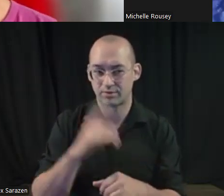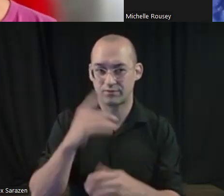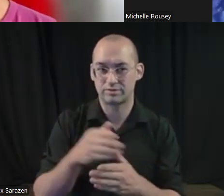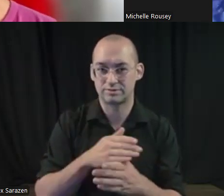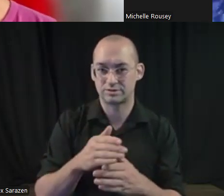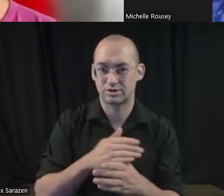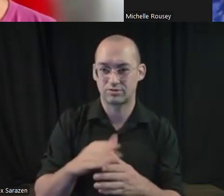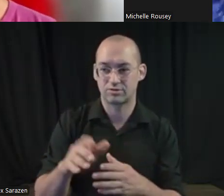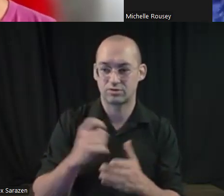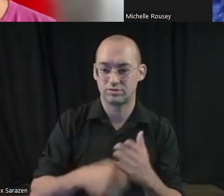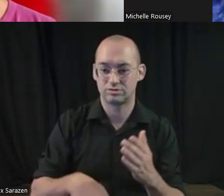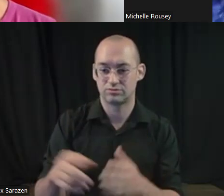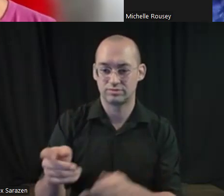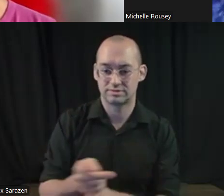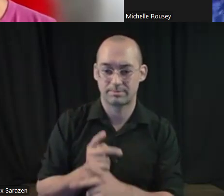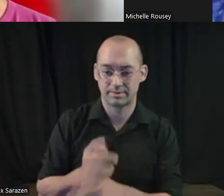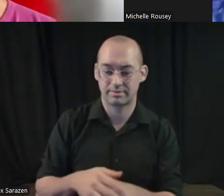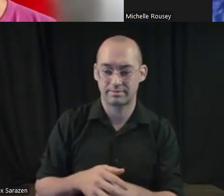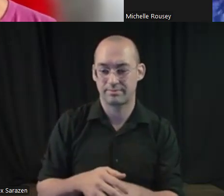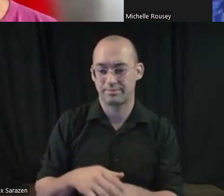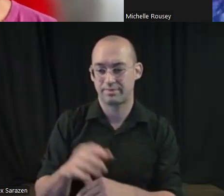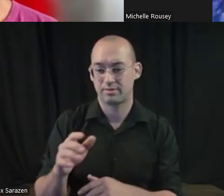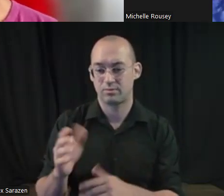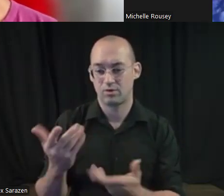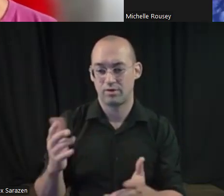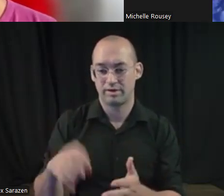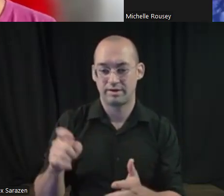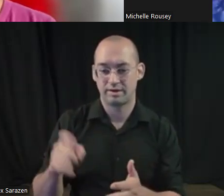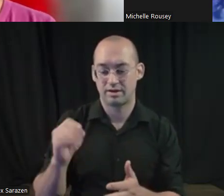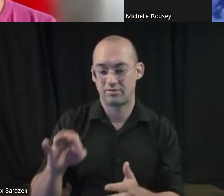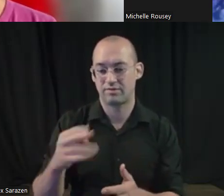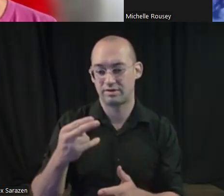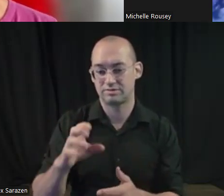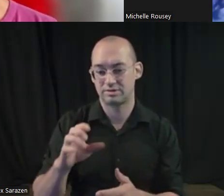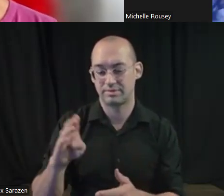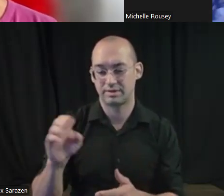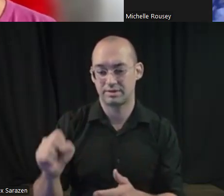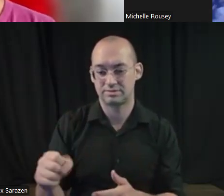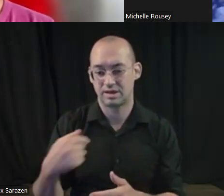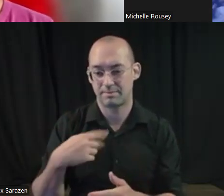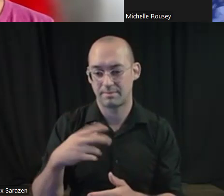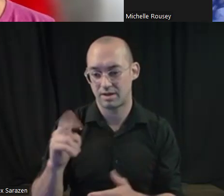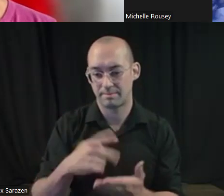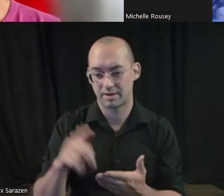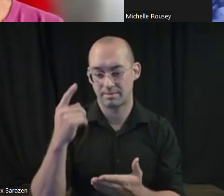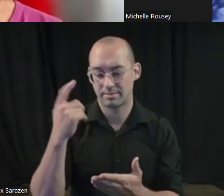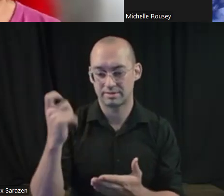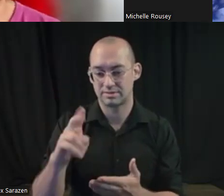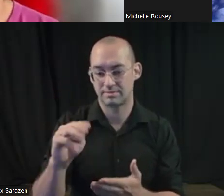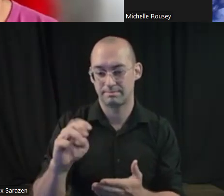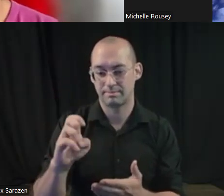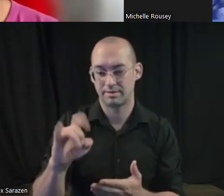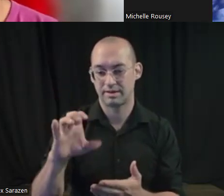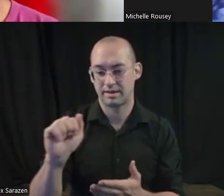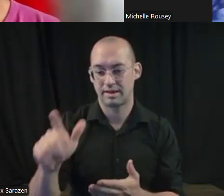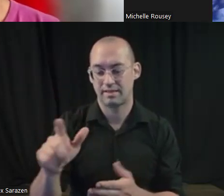recipients. And where will they, who are already in need of HCBS, go? I've been unpaid for so long because a Medi-Cal share of cost would have risked